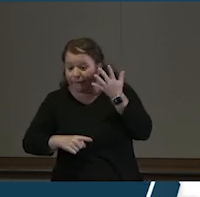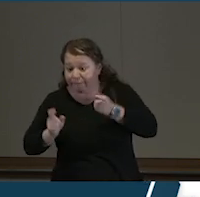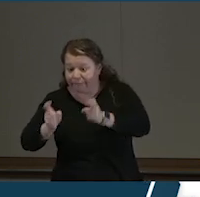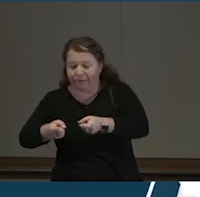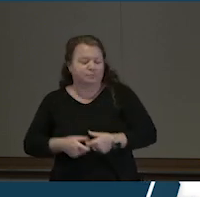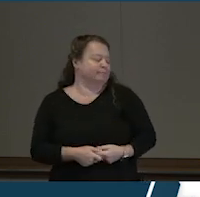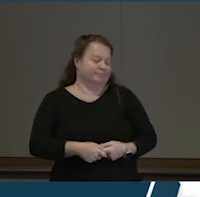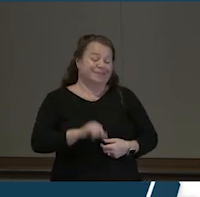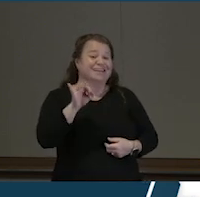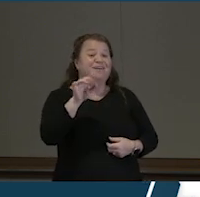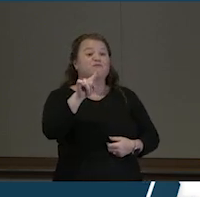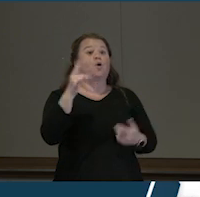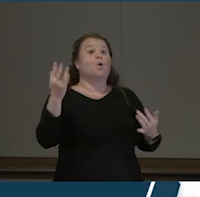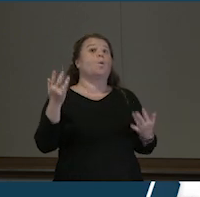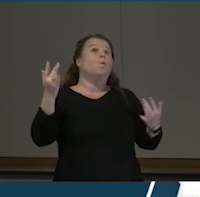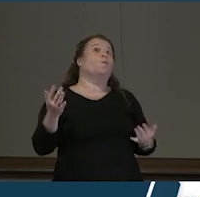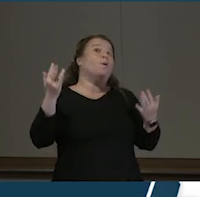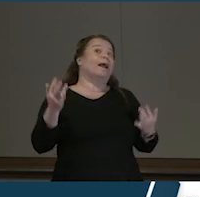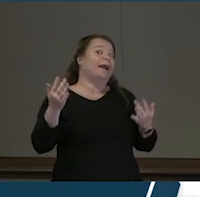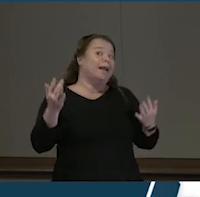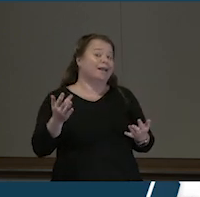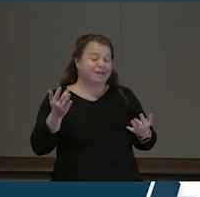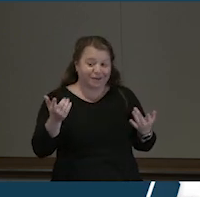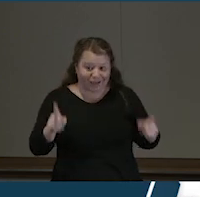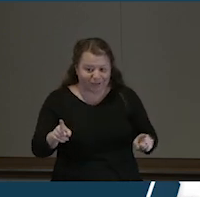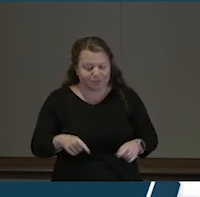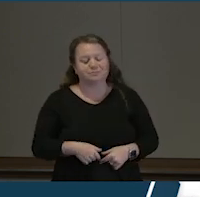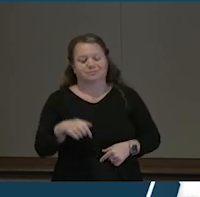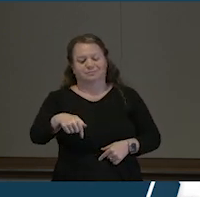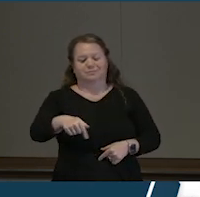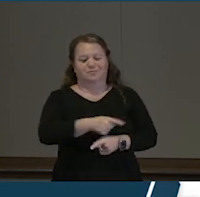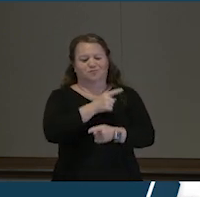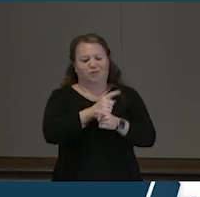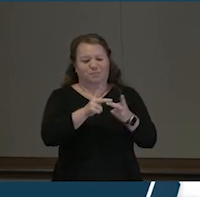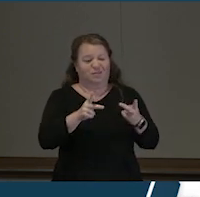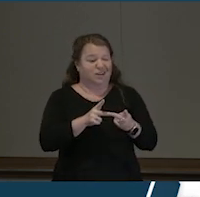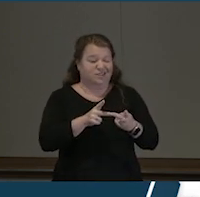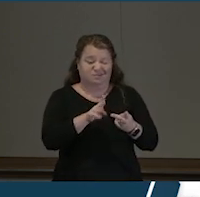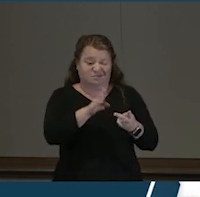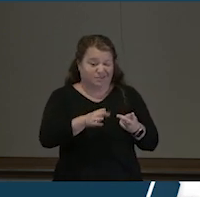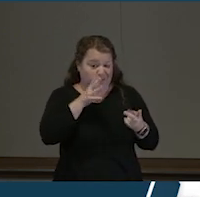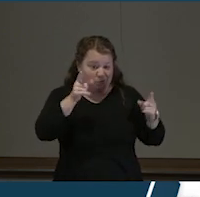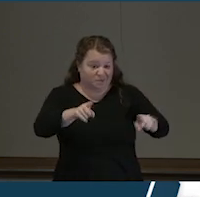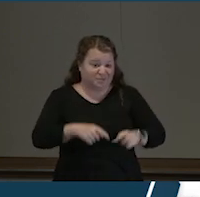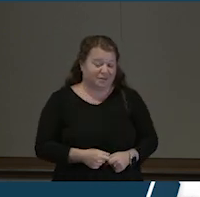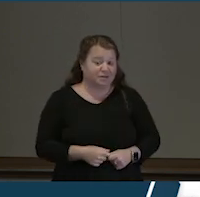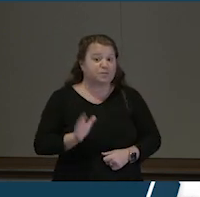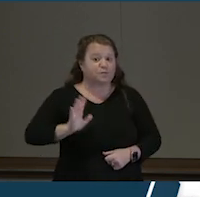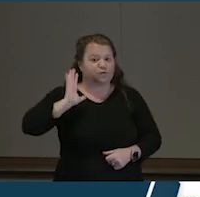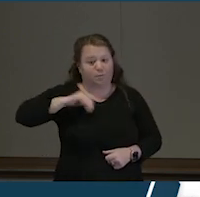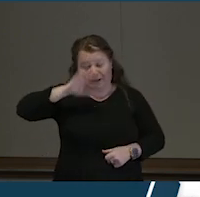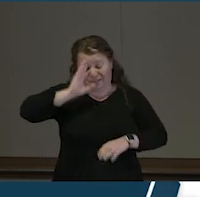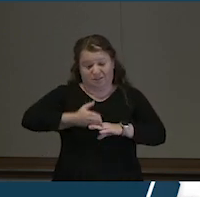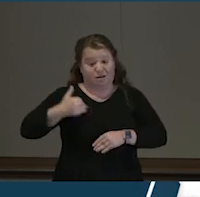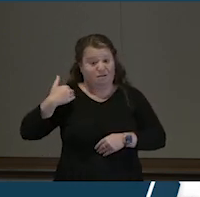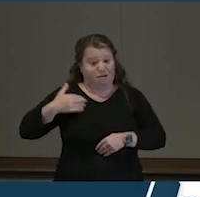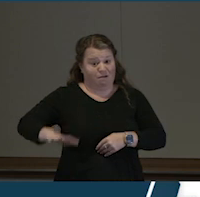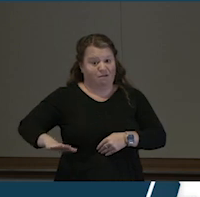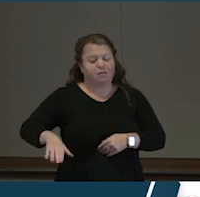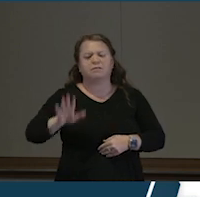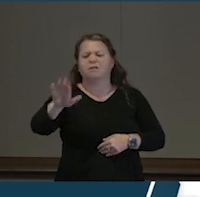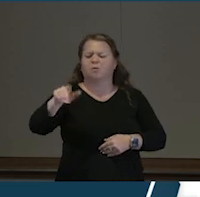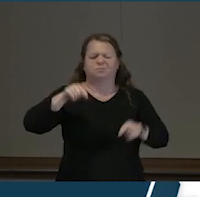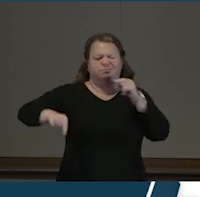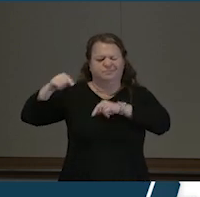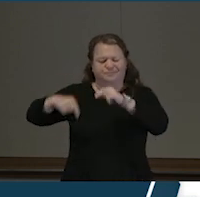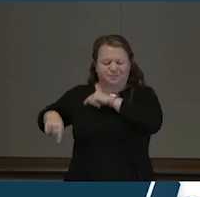if you're waiting for that to happen, you're in the right place. That's not going to happen. I used to when my son was little. And let me just also